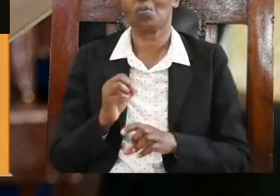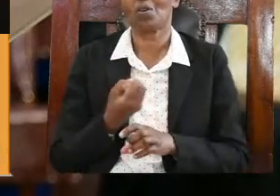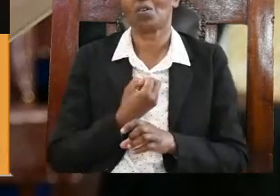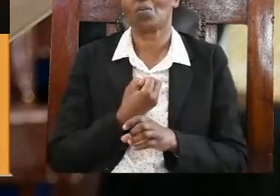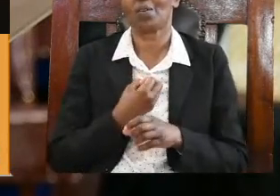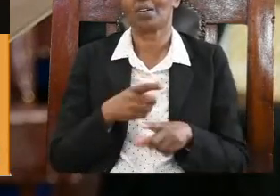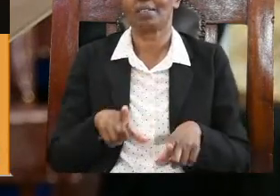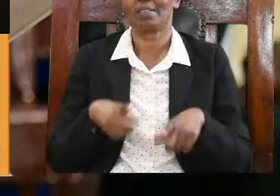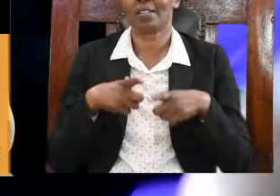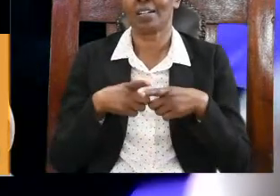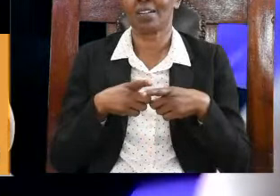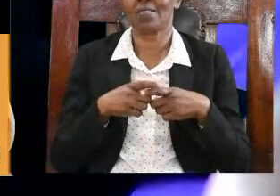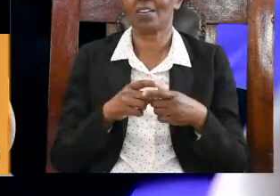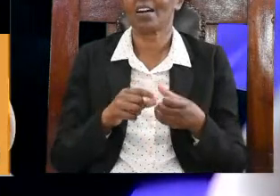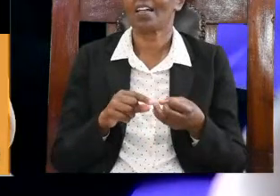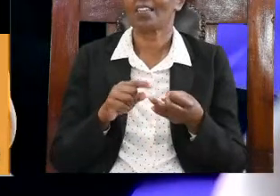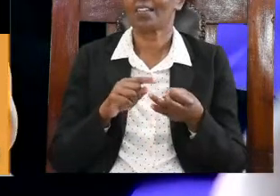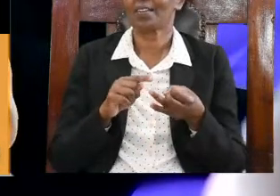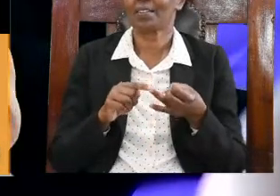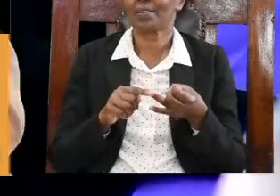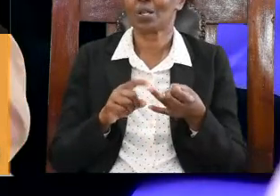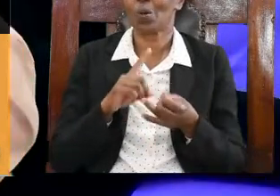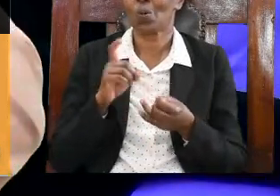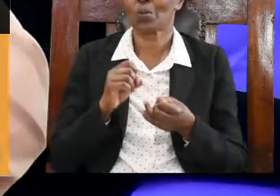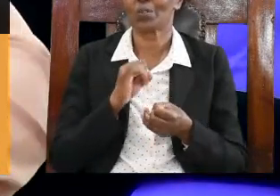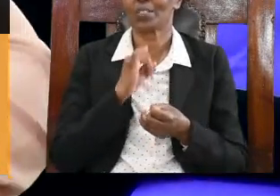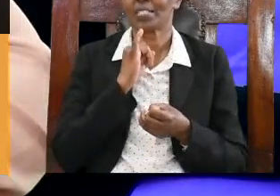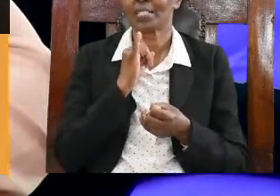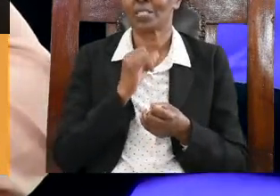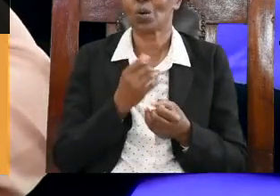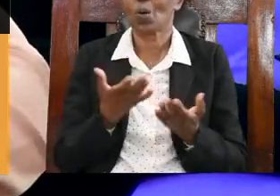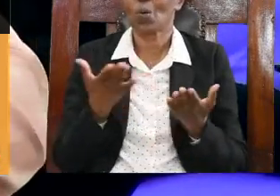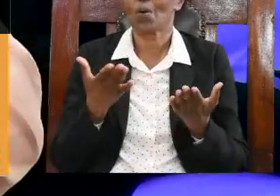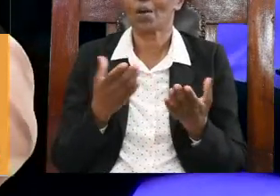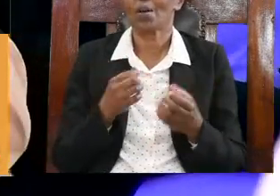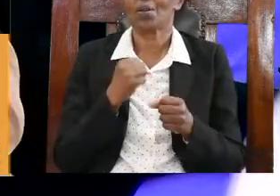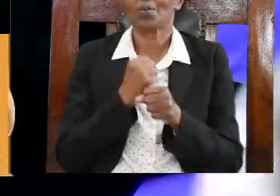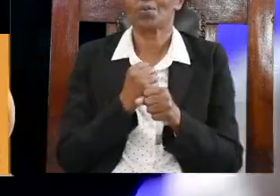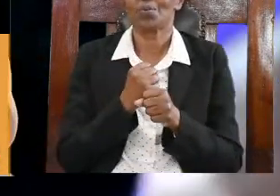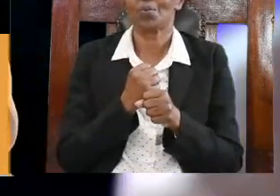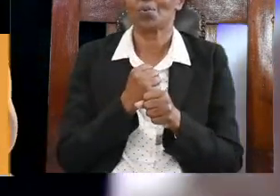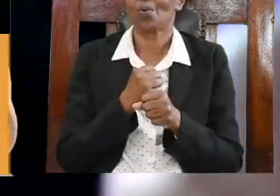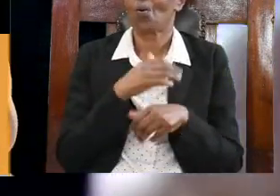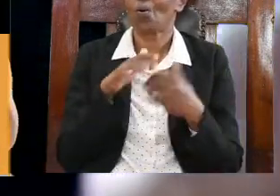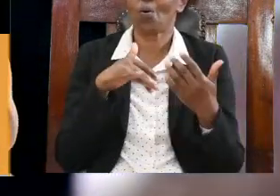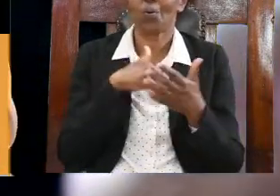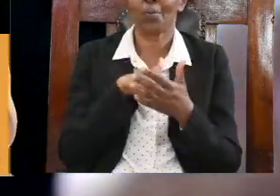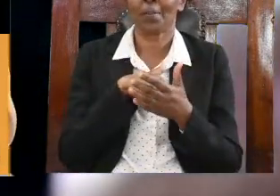next question we'll be asking ourselves is, where do these